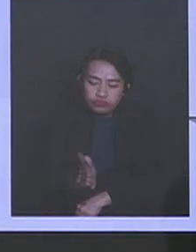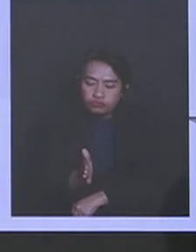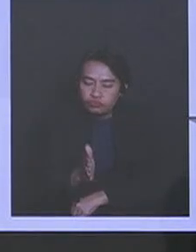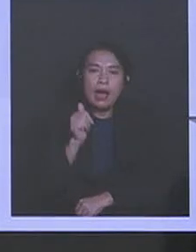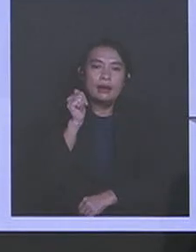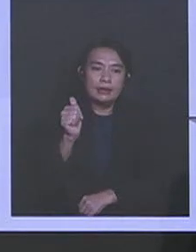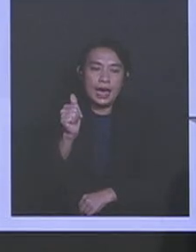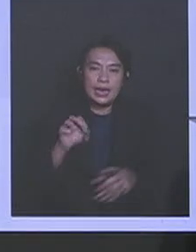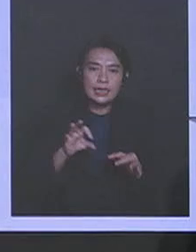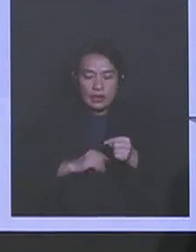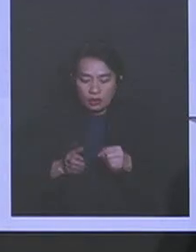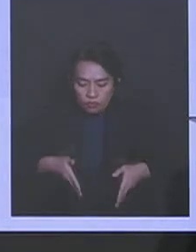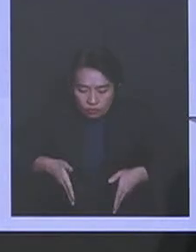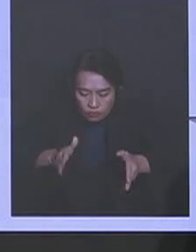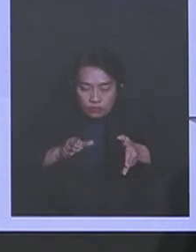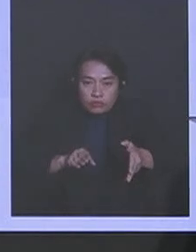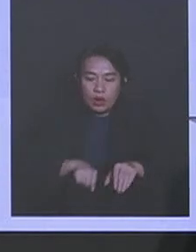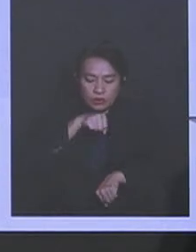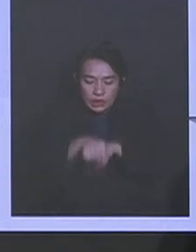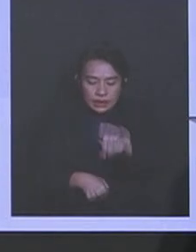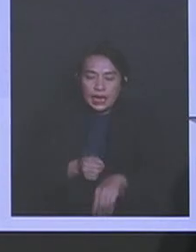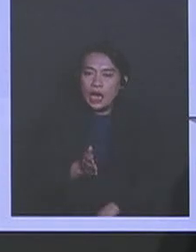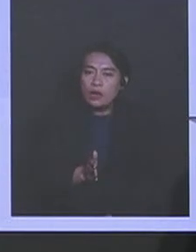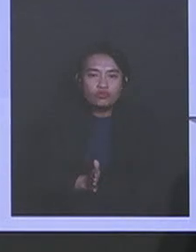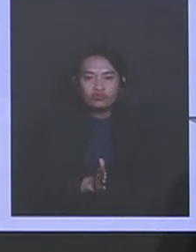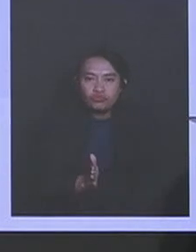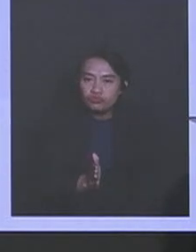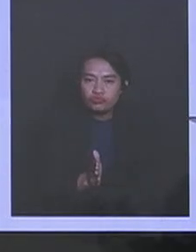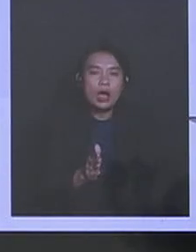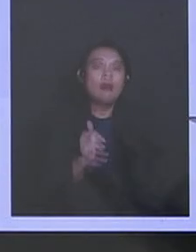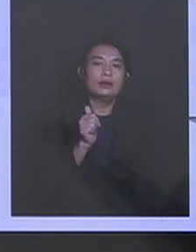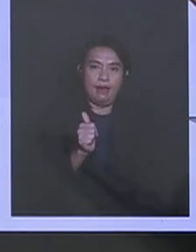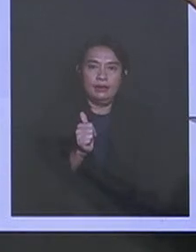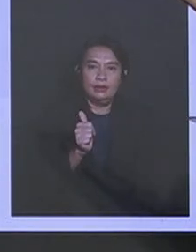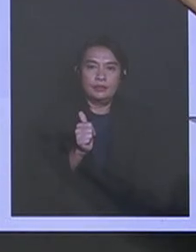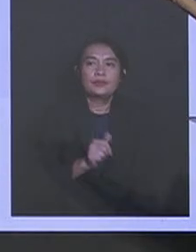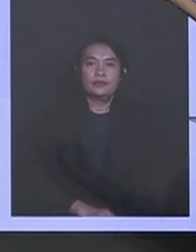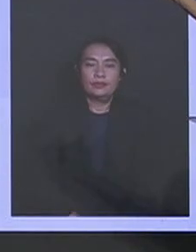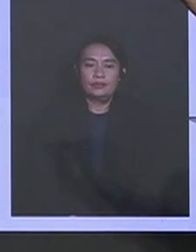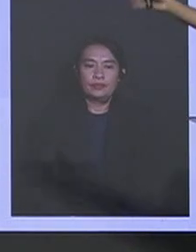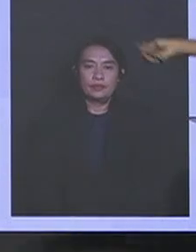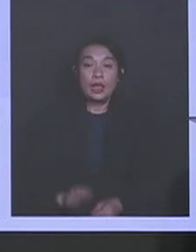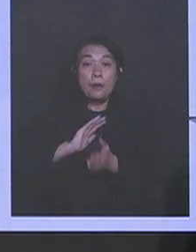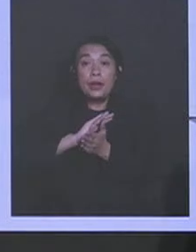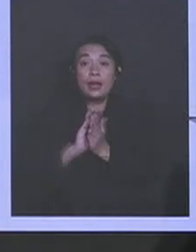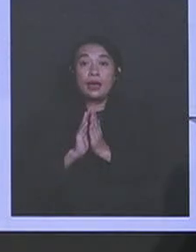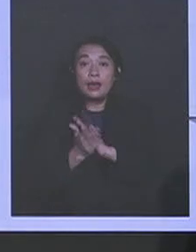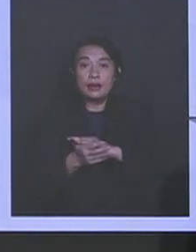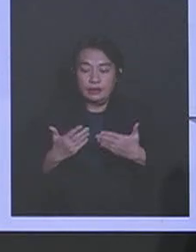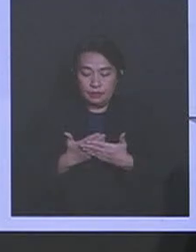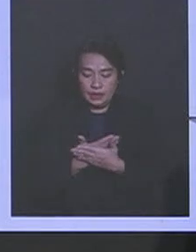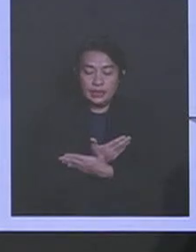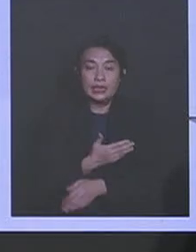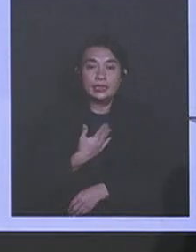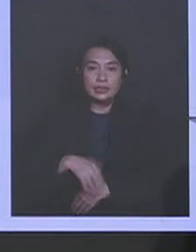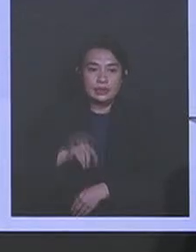It's about thinking about our public spaces and the transformation. By the way, I love to draw. I grew up as a kid of